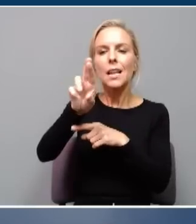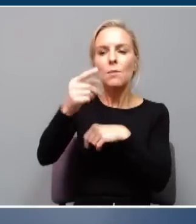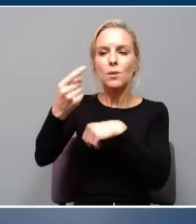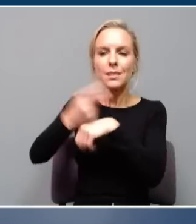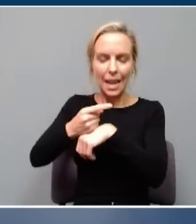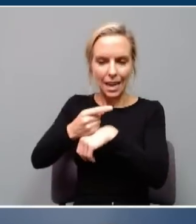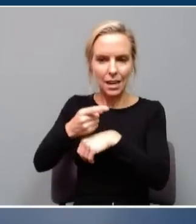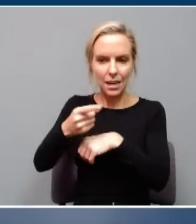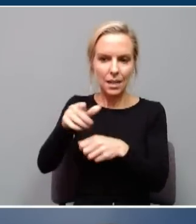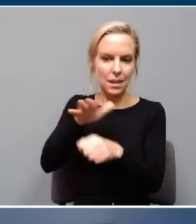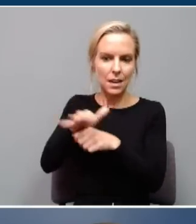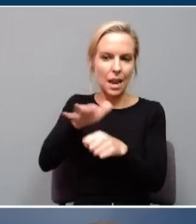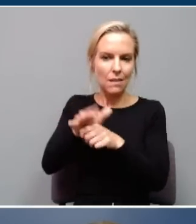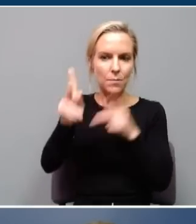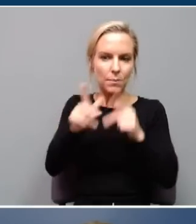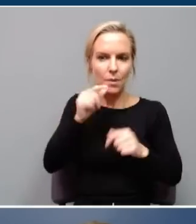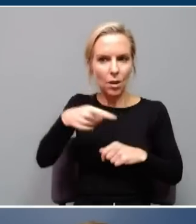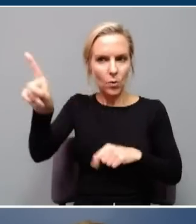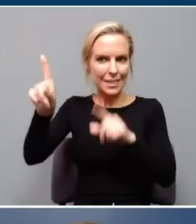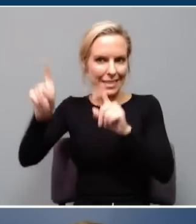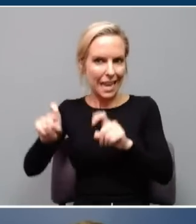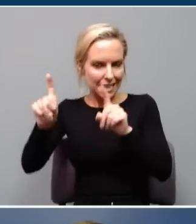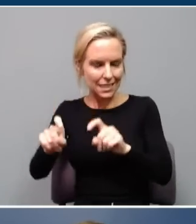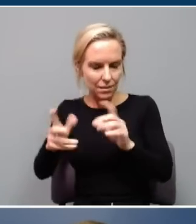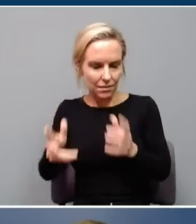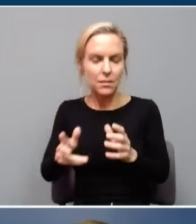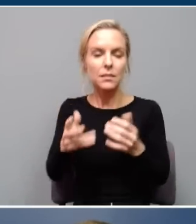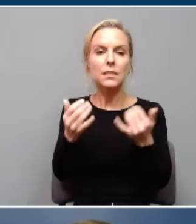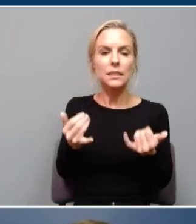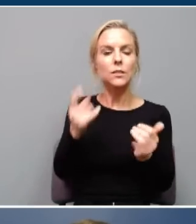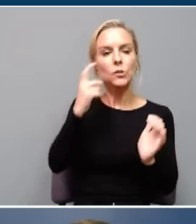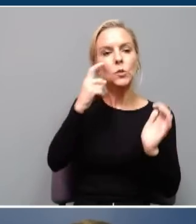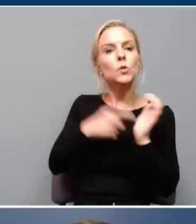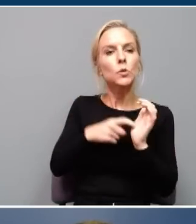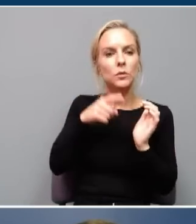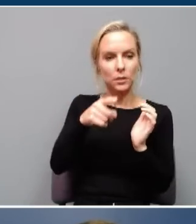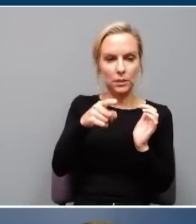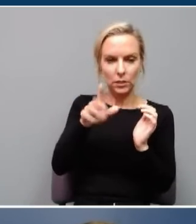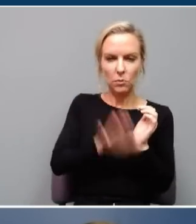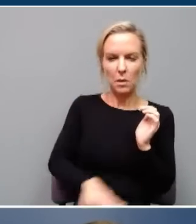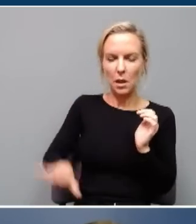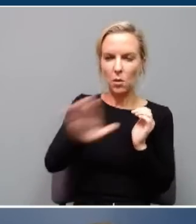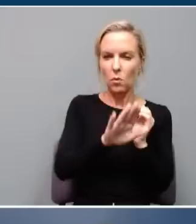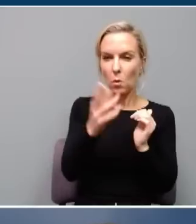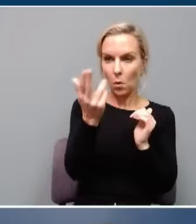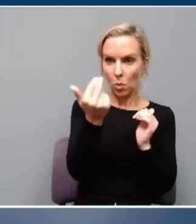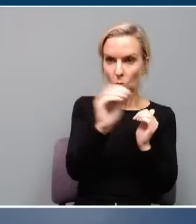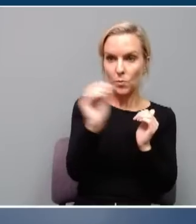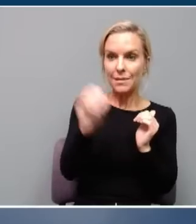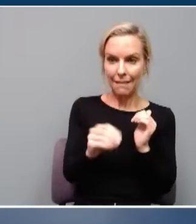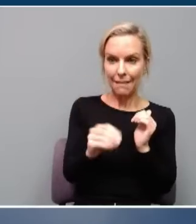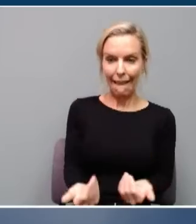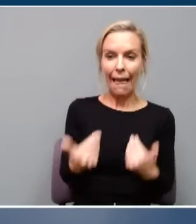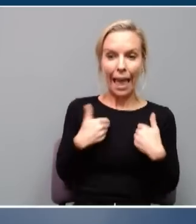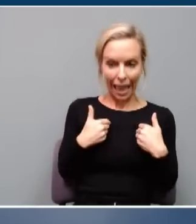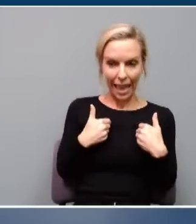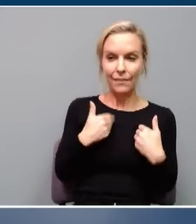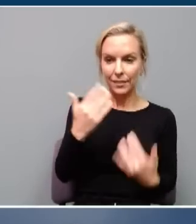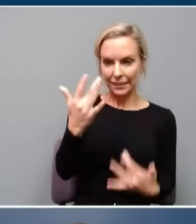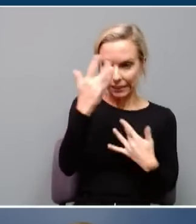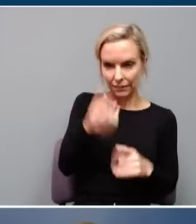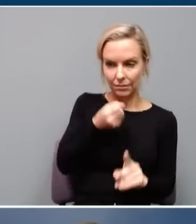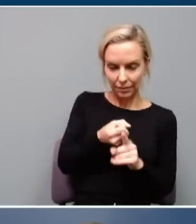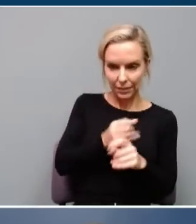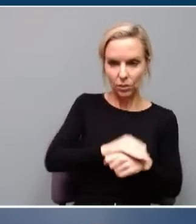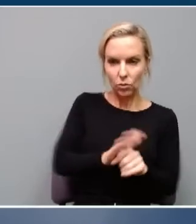tested. But it does appear that we're going from a place where we were at about 13% positivity down to 12, or just a little